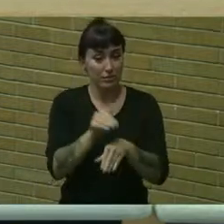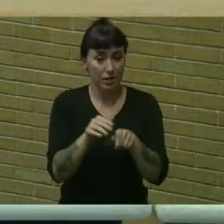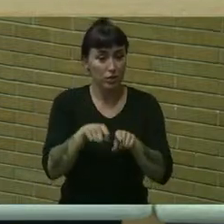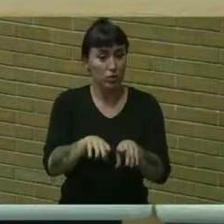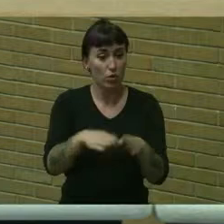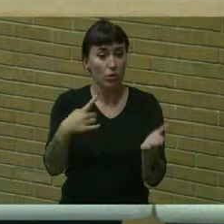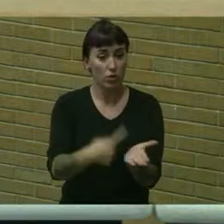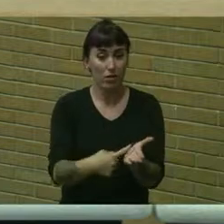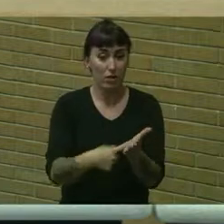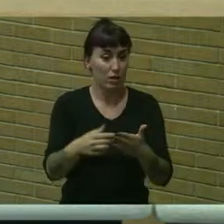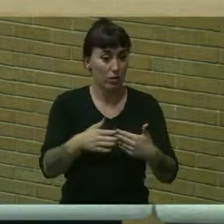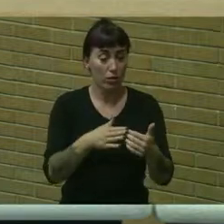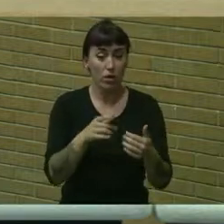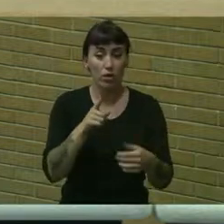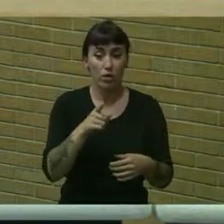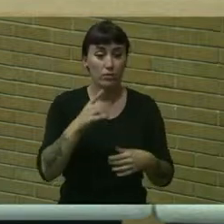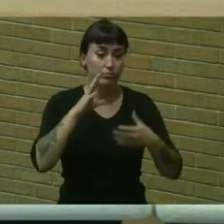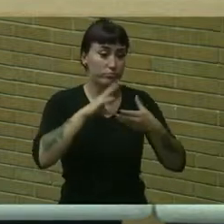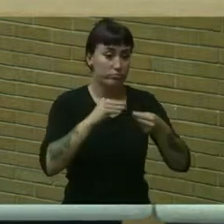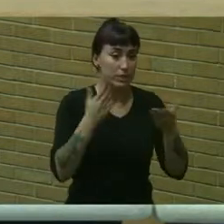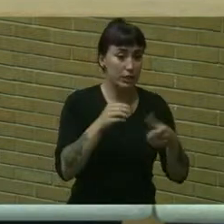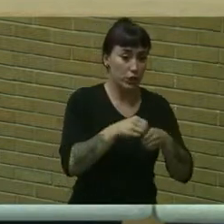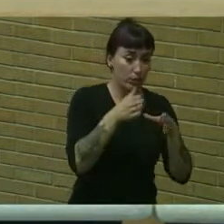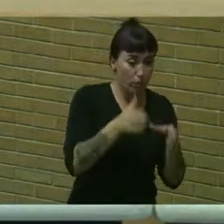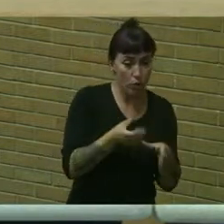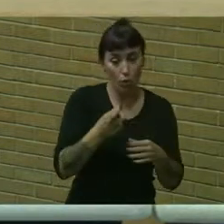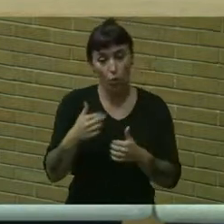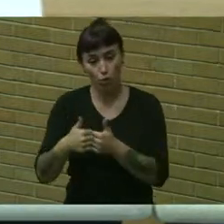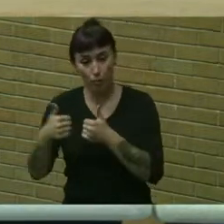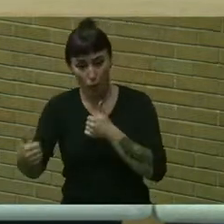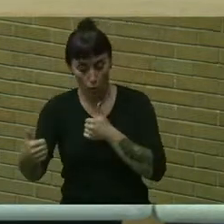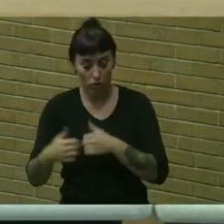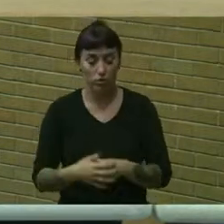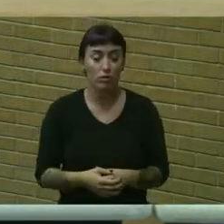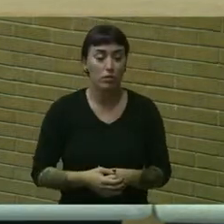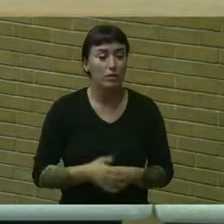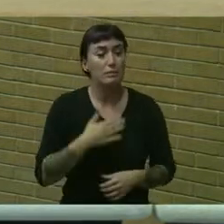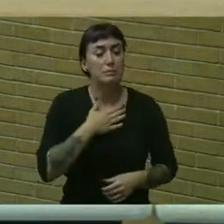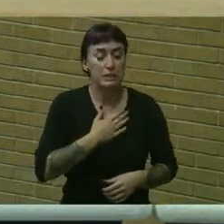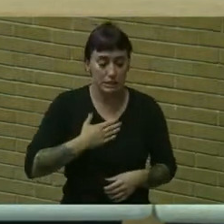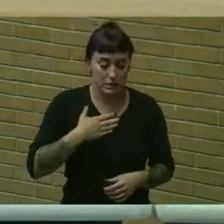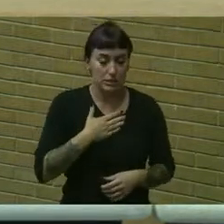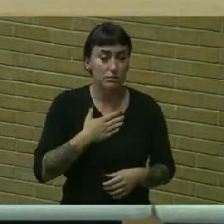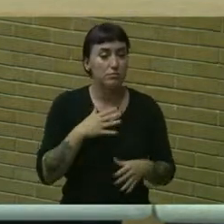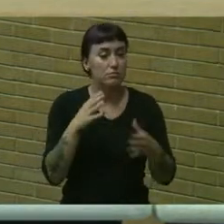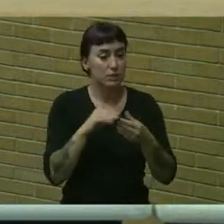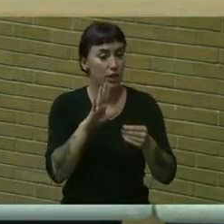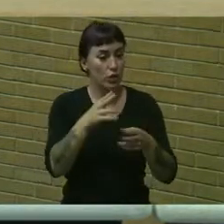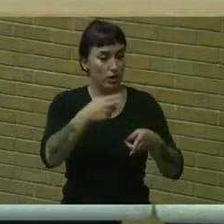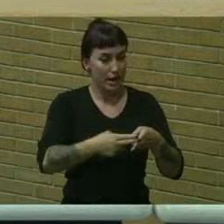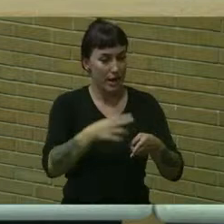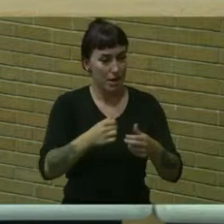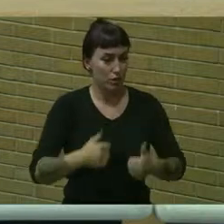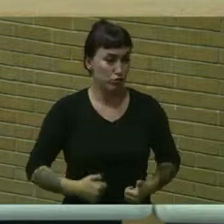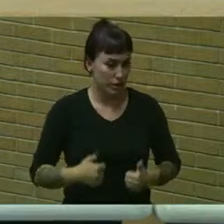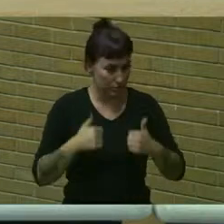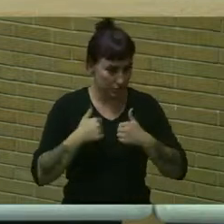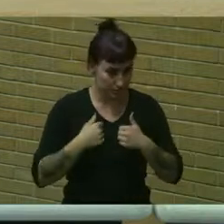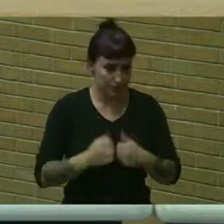forum, whether you're speaking here in person or remotely, to please state your name and